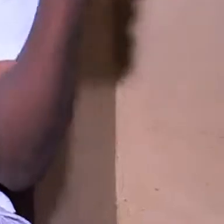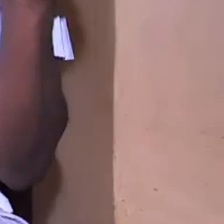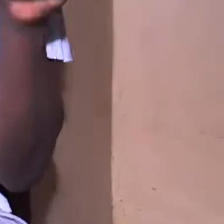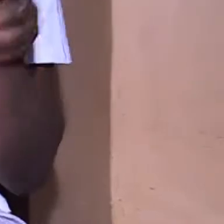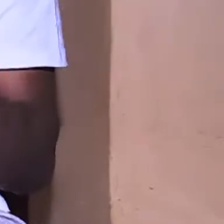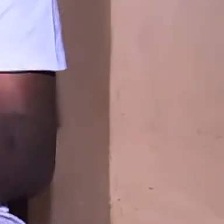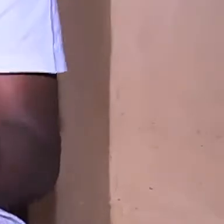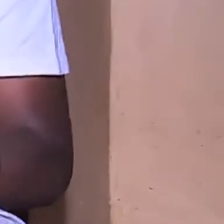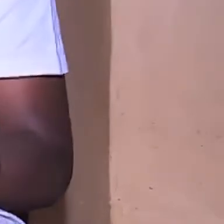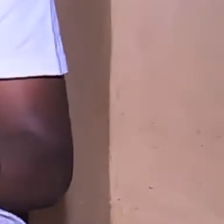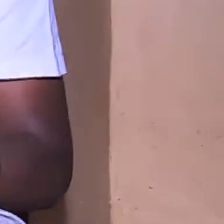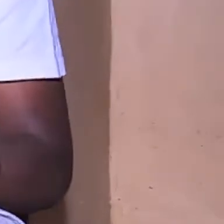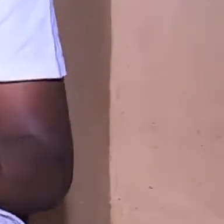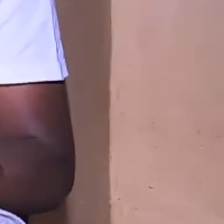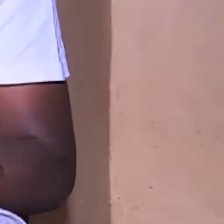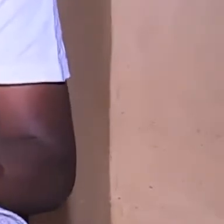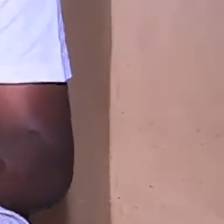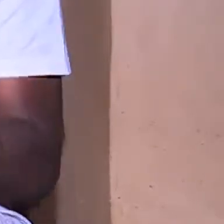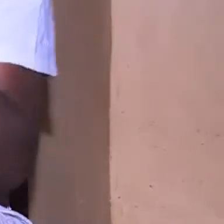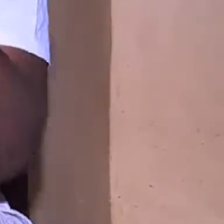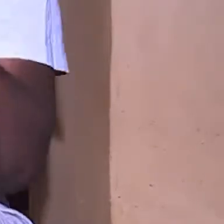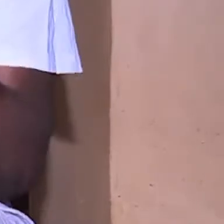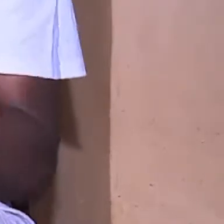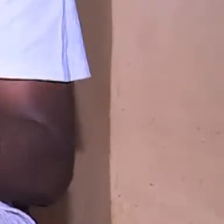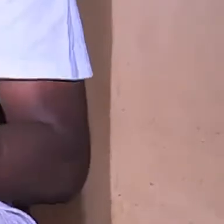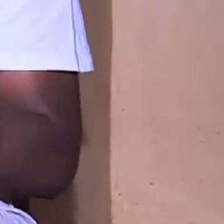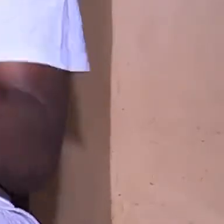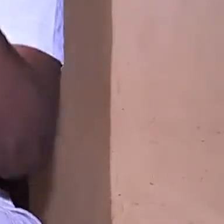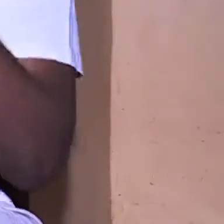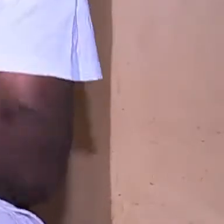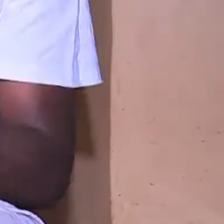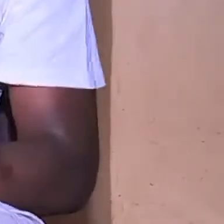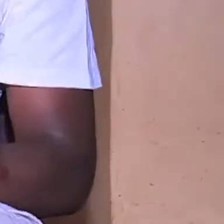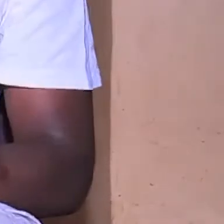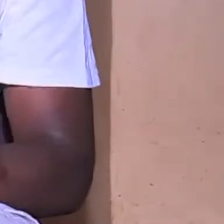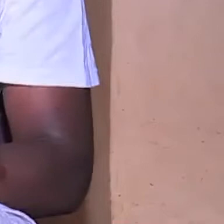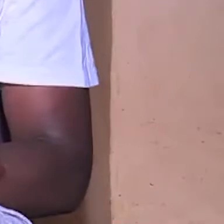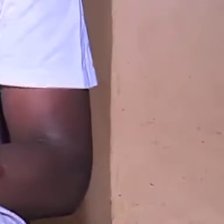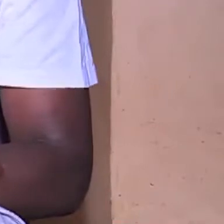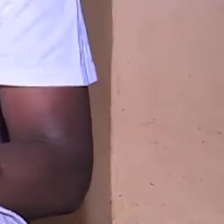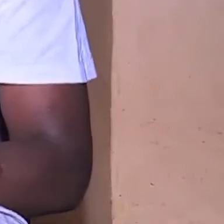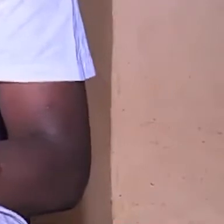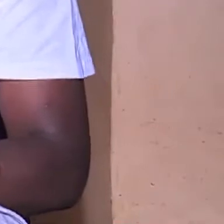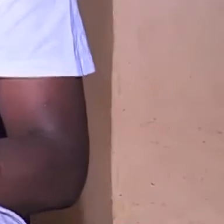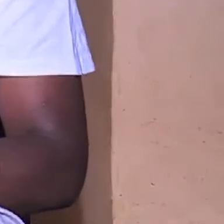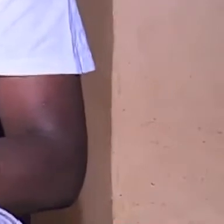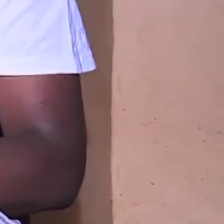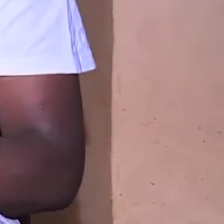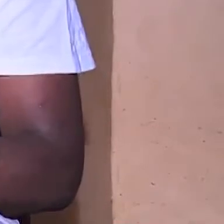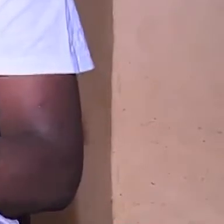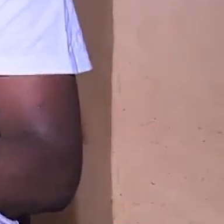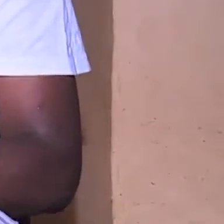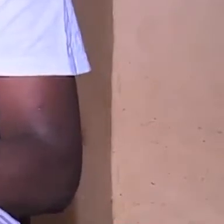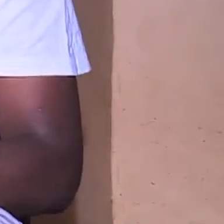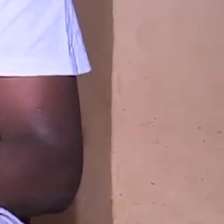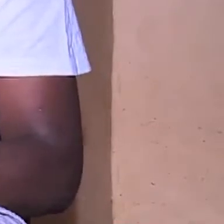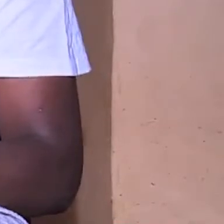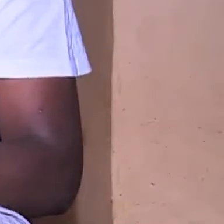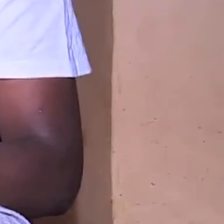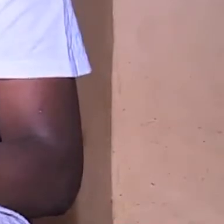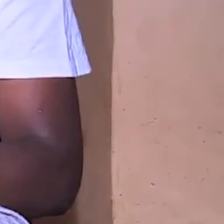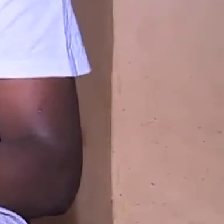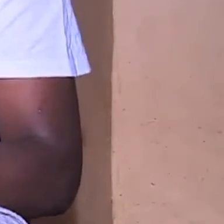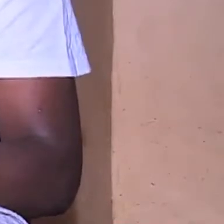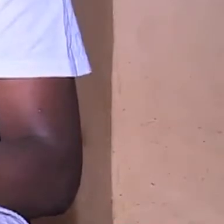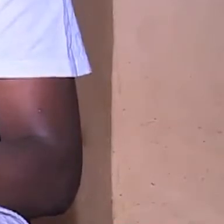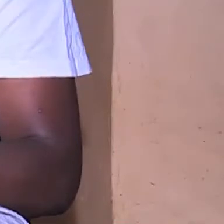so she had a voice. But when other children saw her, they